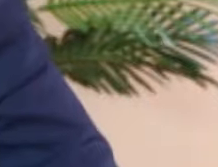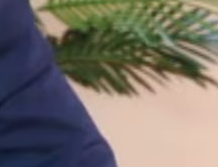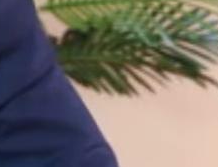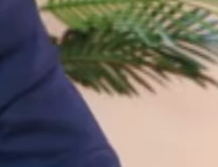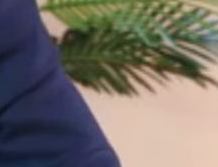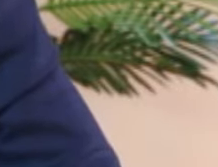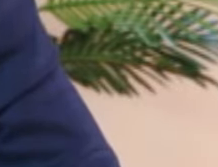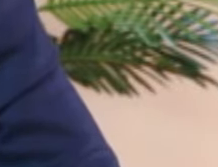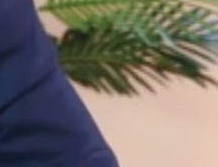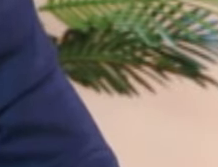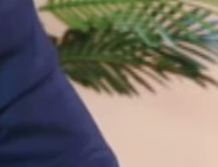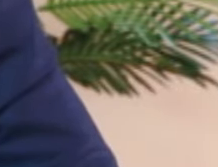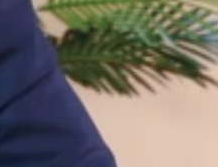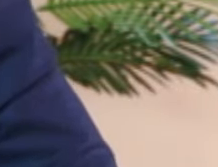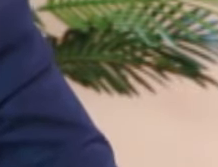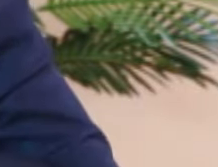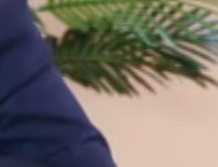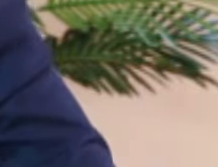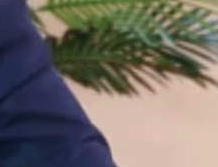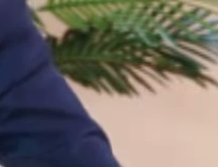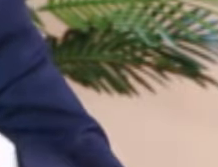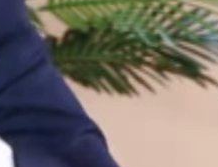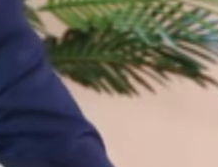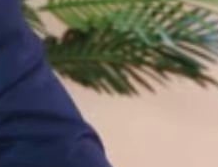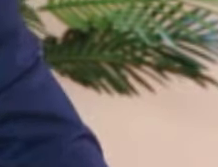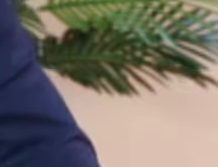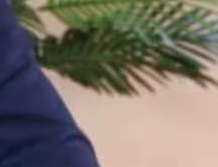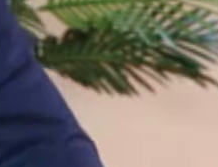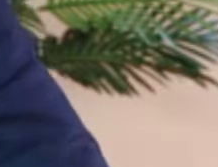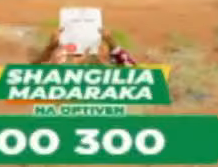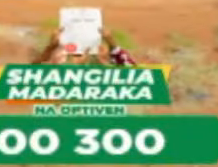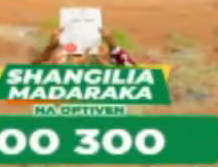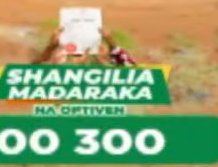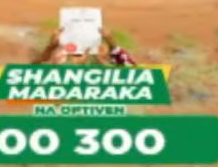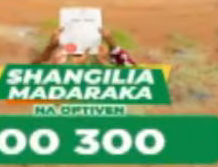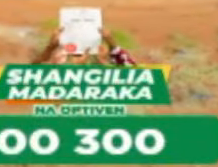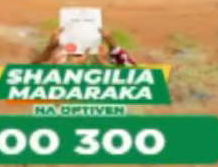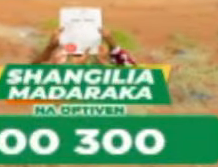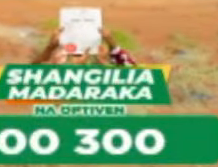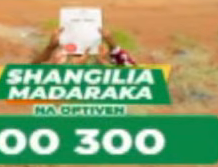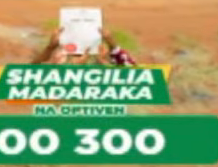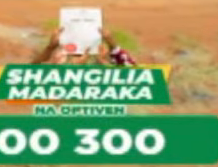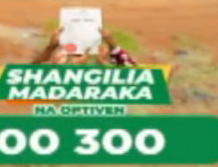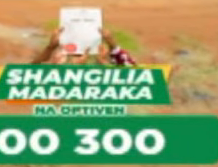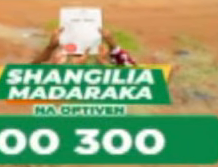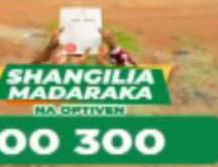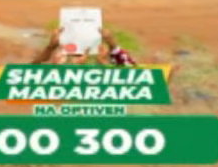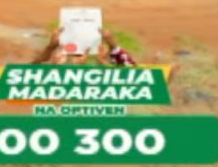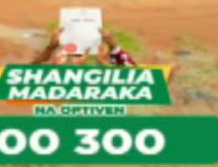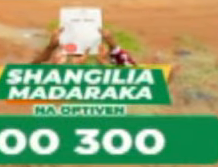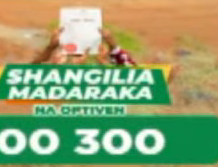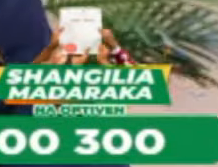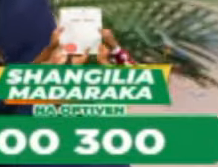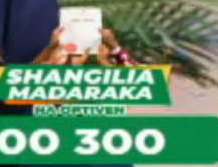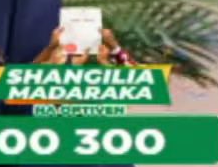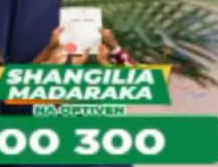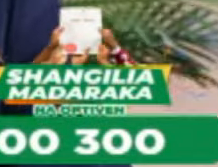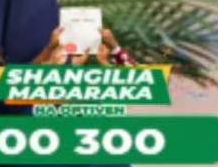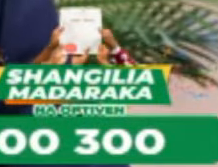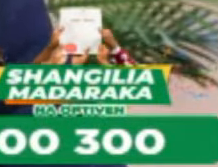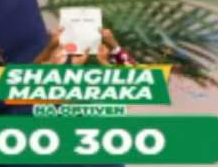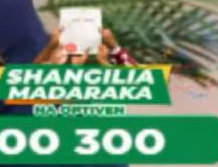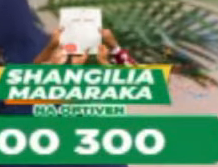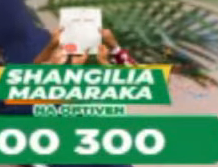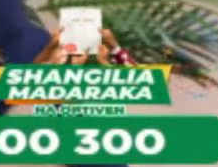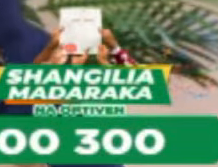Hi there, my name is George Washiri, Optiven, and we are very happy as Optiven introducing to you Achievers Paradise Gong. We are